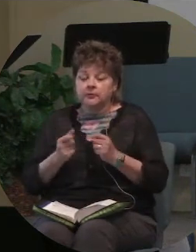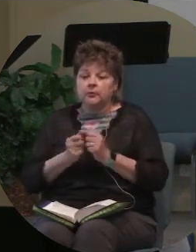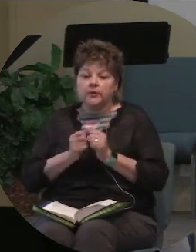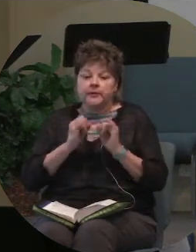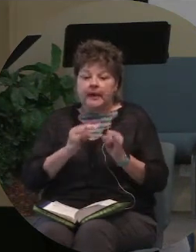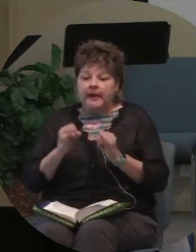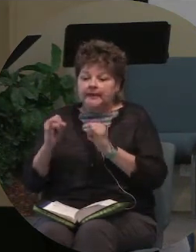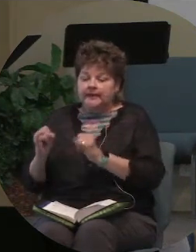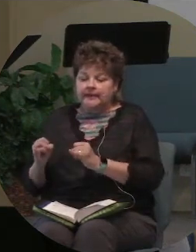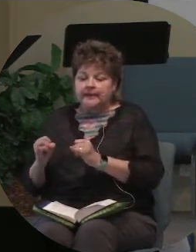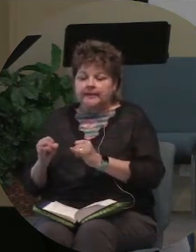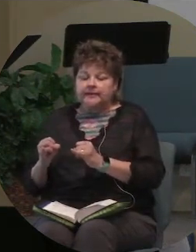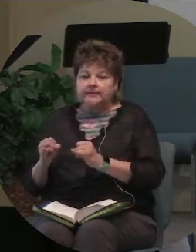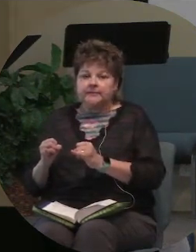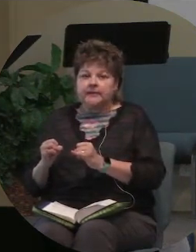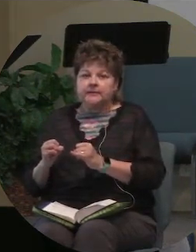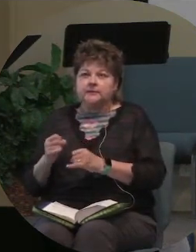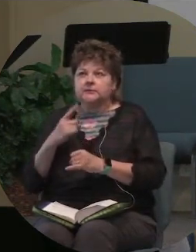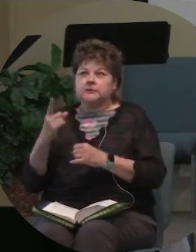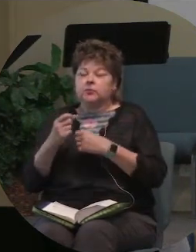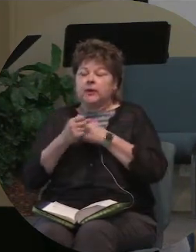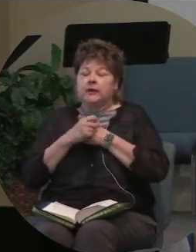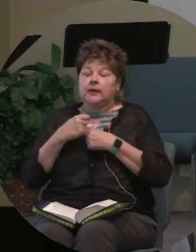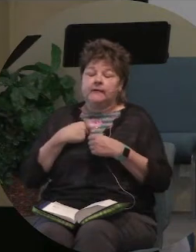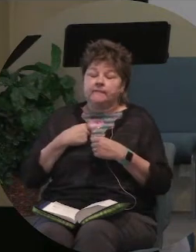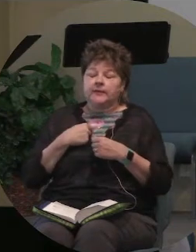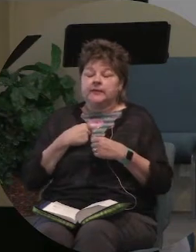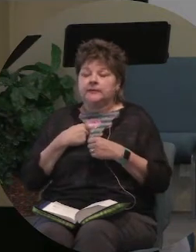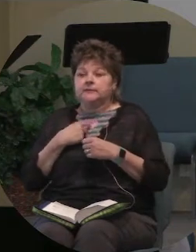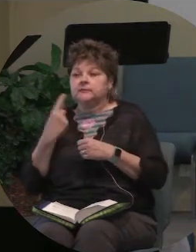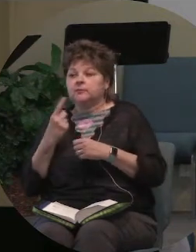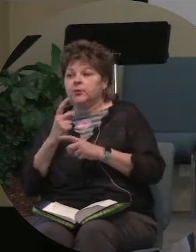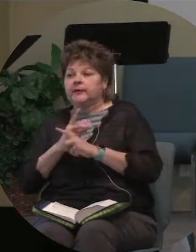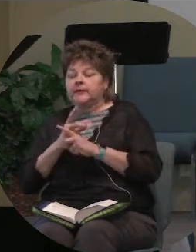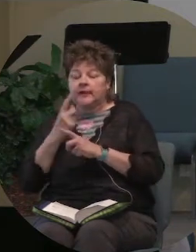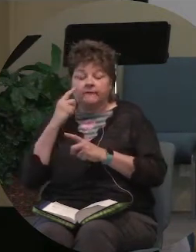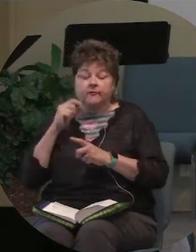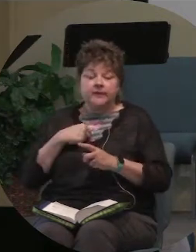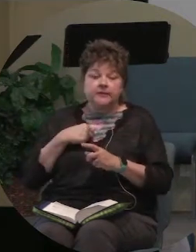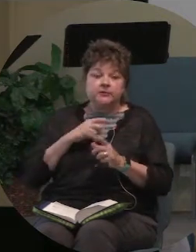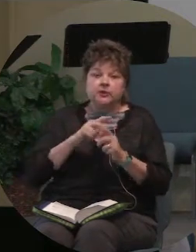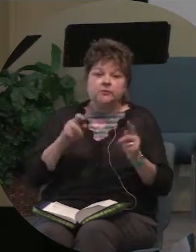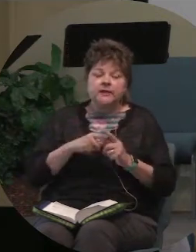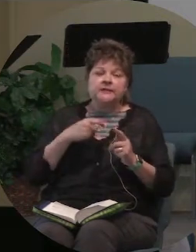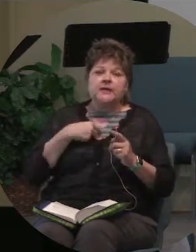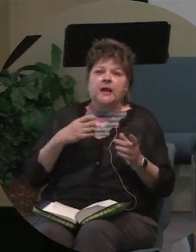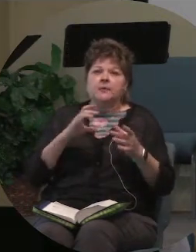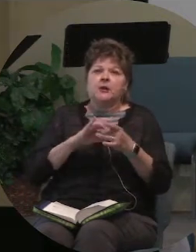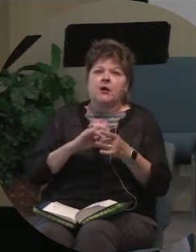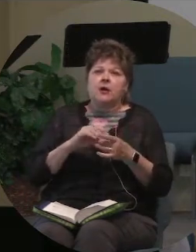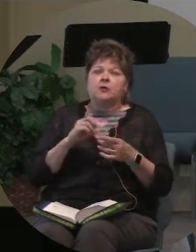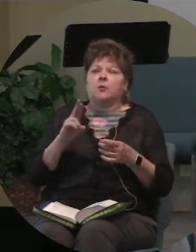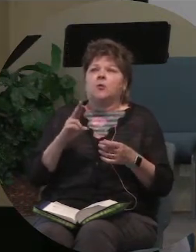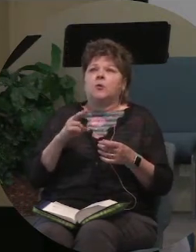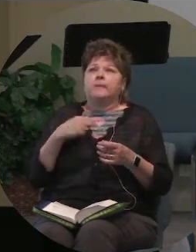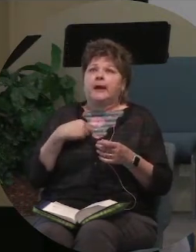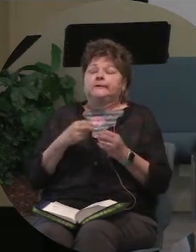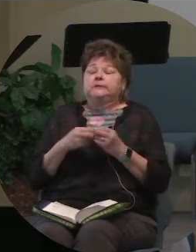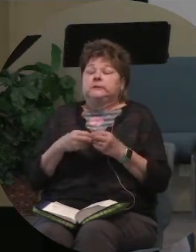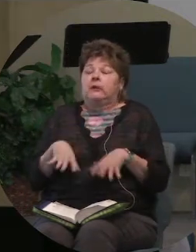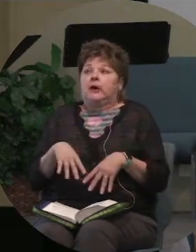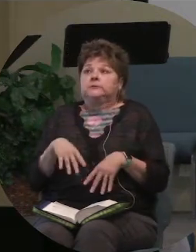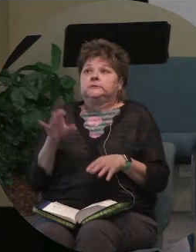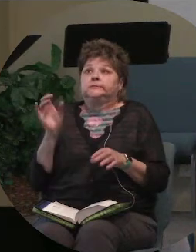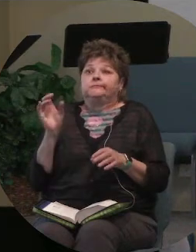with, does someone love me? Does someone care for me? Is there a place where I belong? Or am I just lost all by